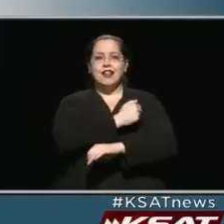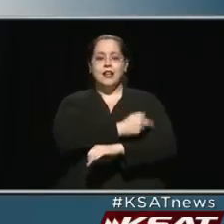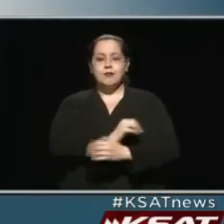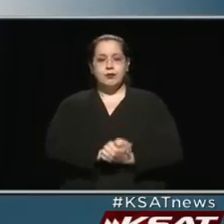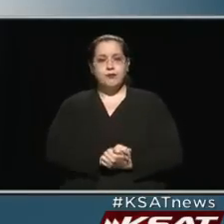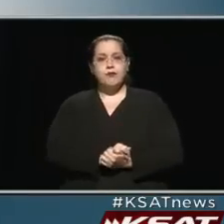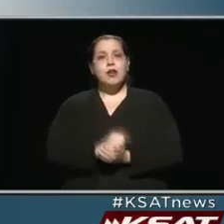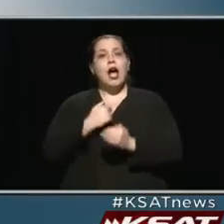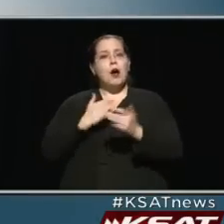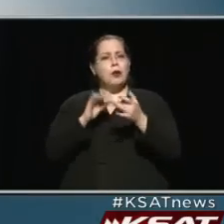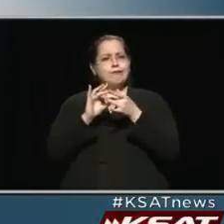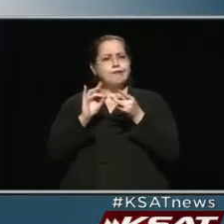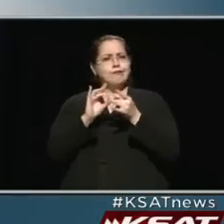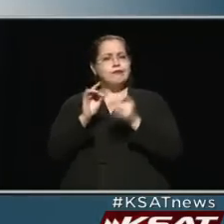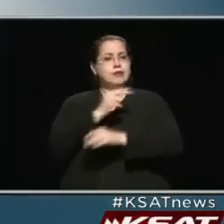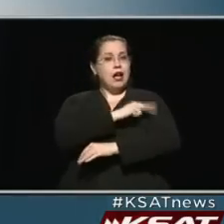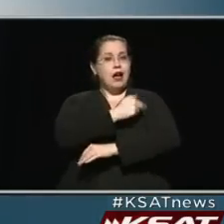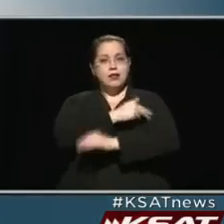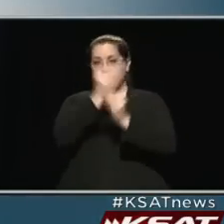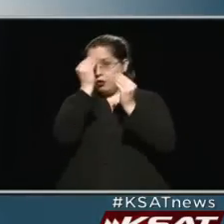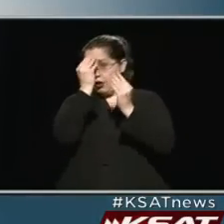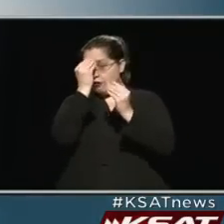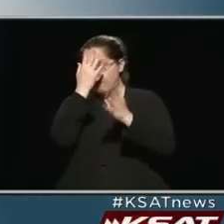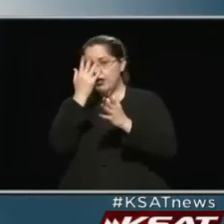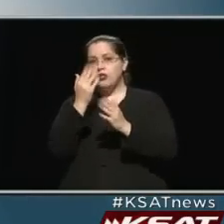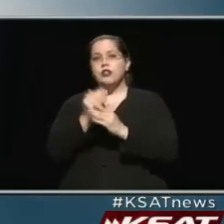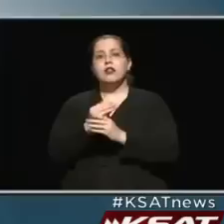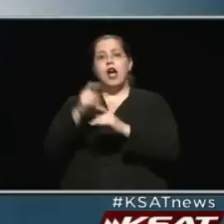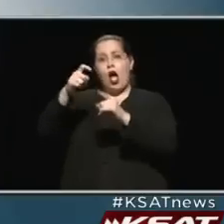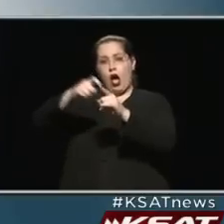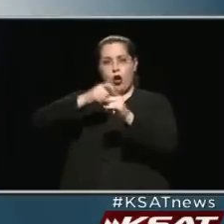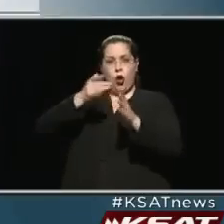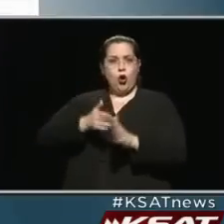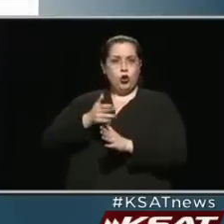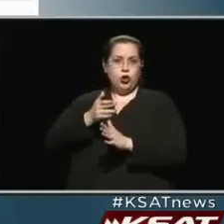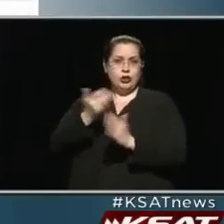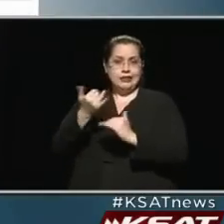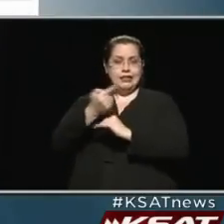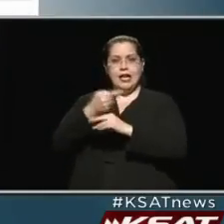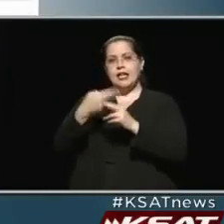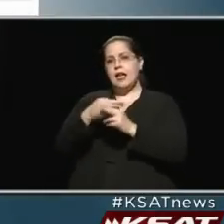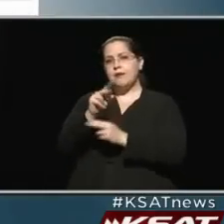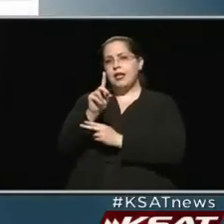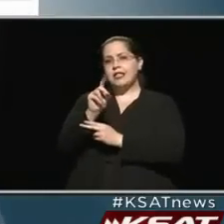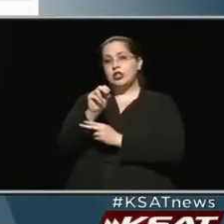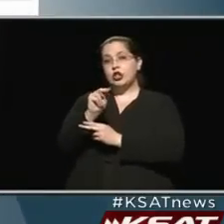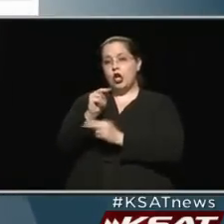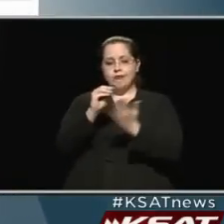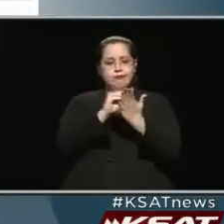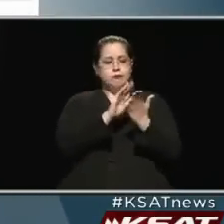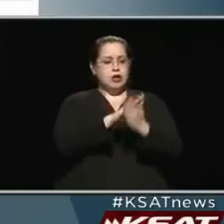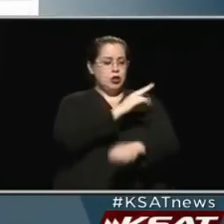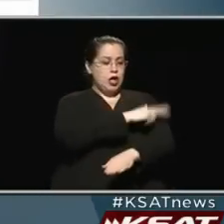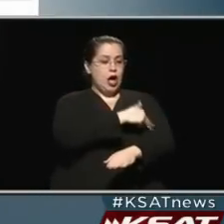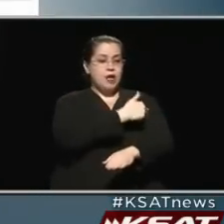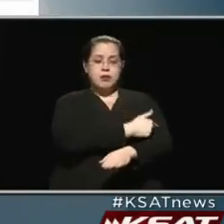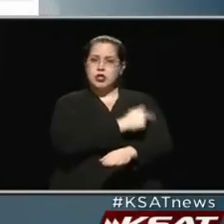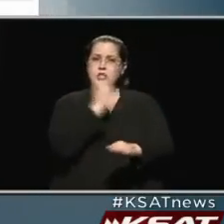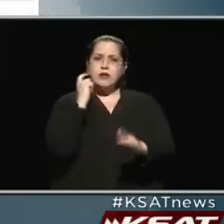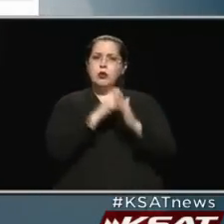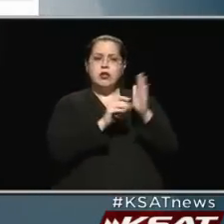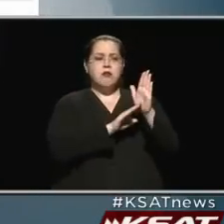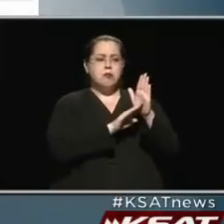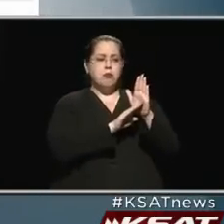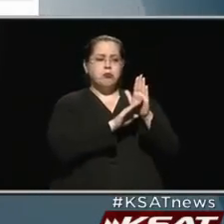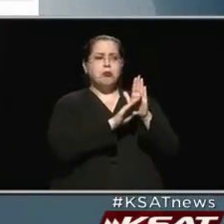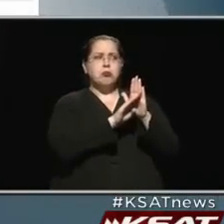I do want to make note of hospital data, though. A caller on our hotline today named Don noted that hospitalizations have gone up steadily